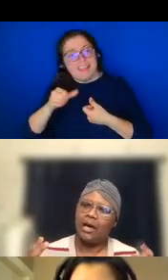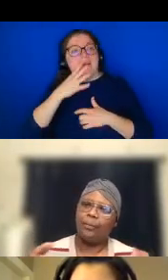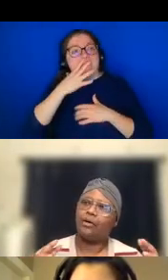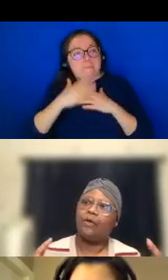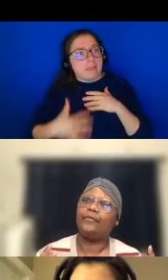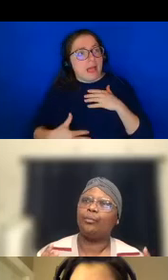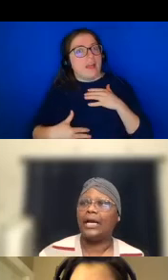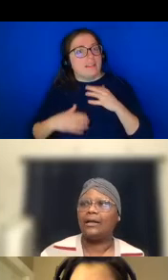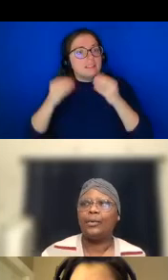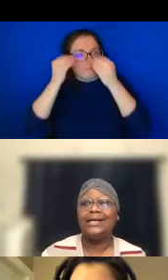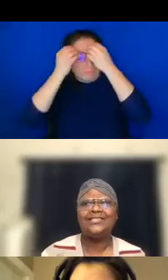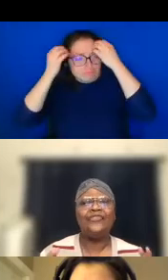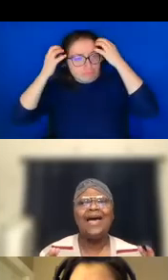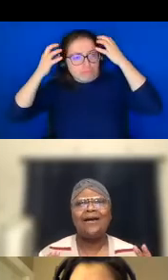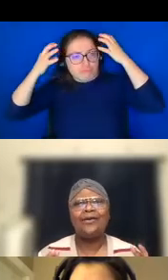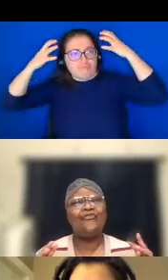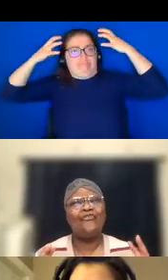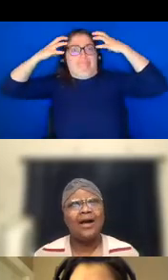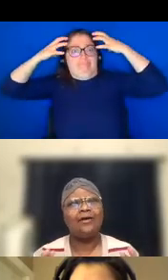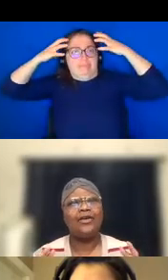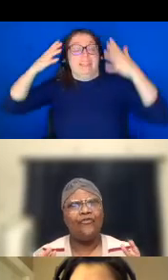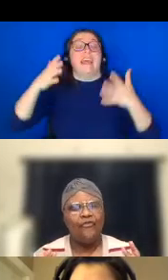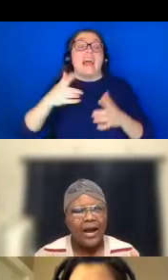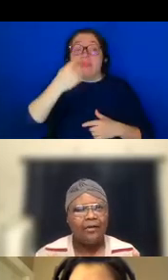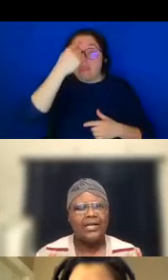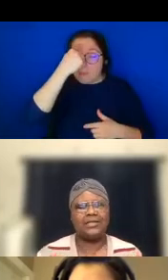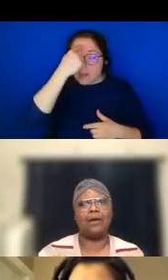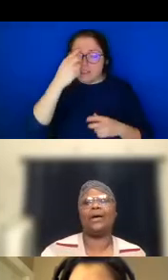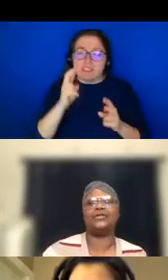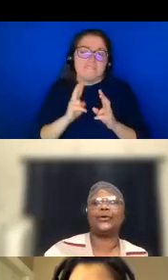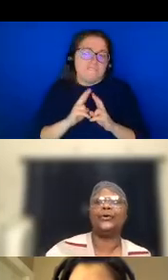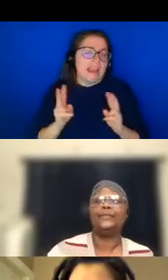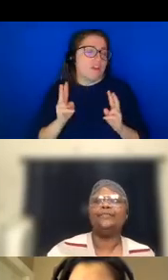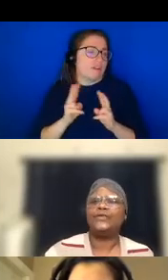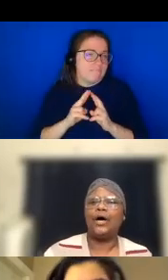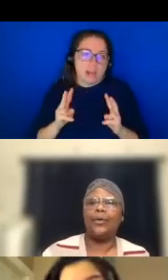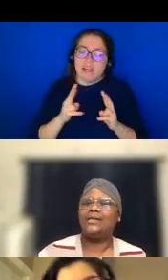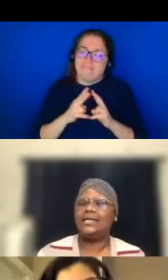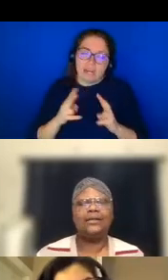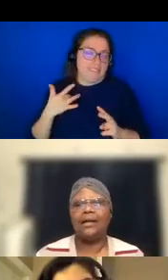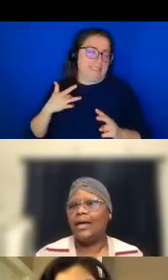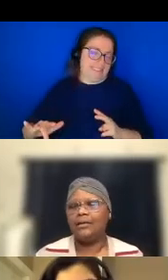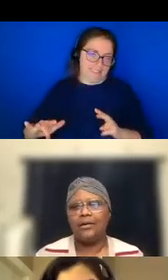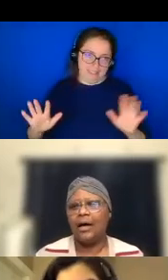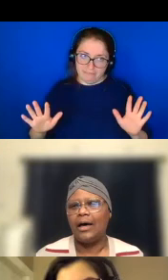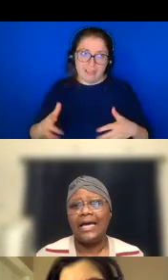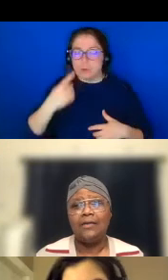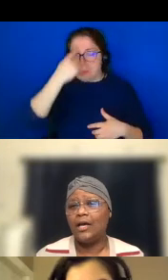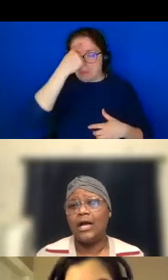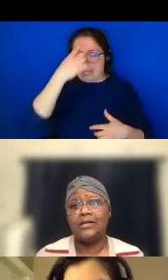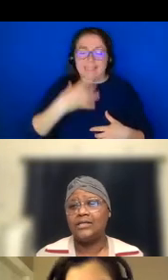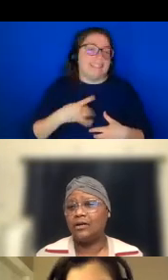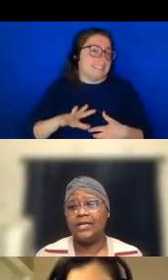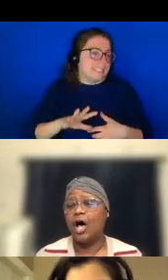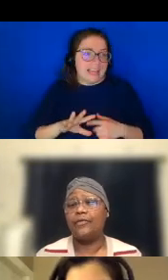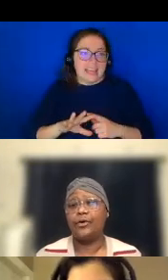building up around the brain, and the brain's very, very, very temperamental. So it doesn't like anything on